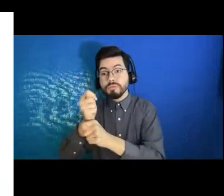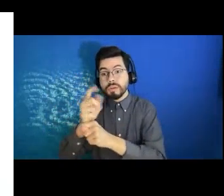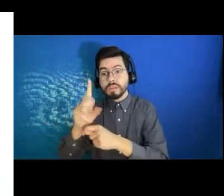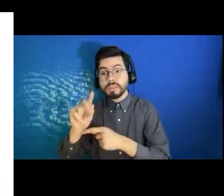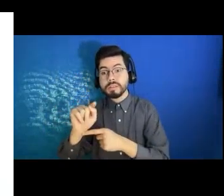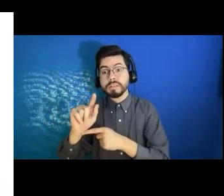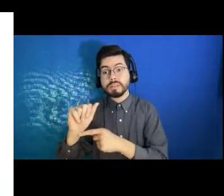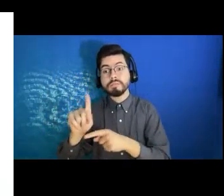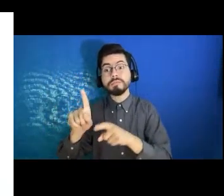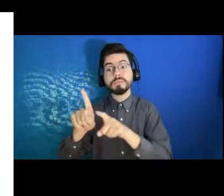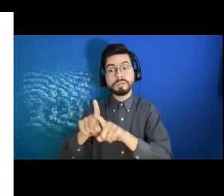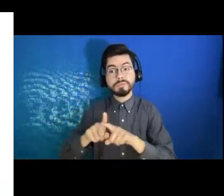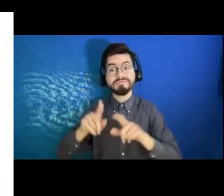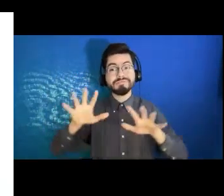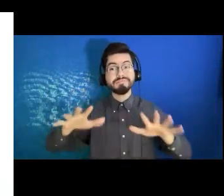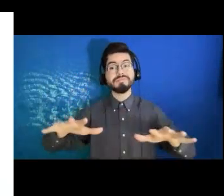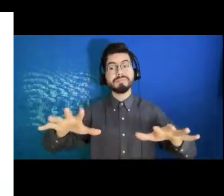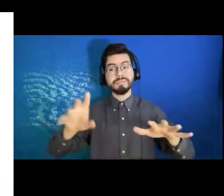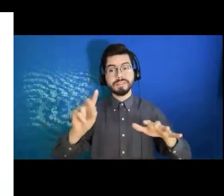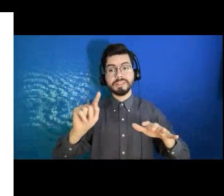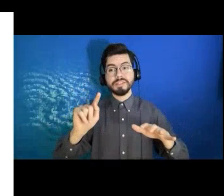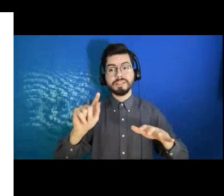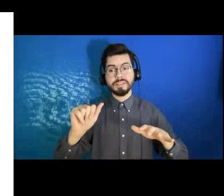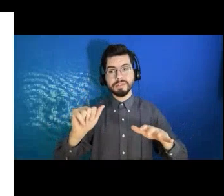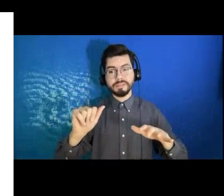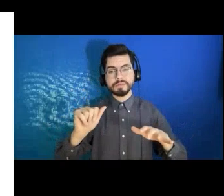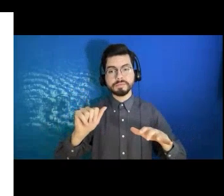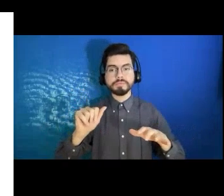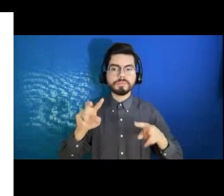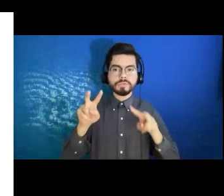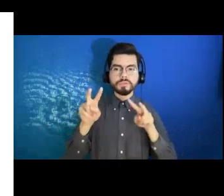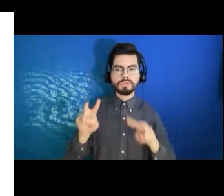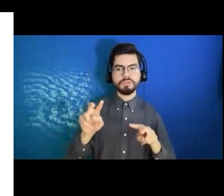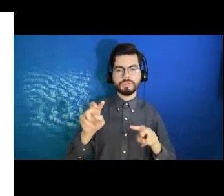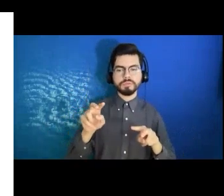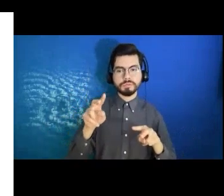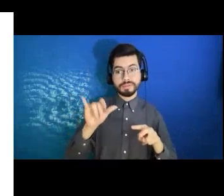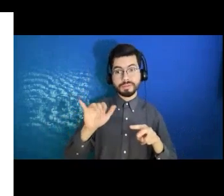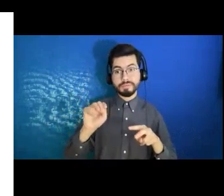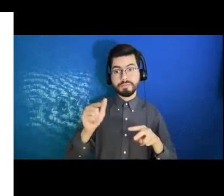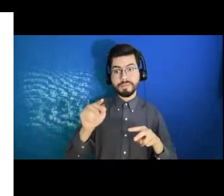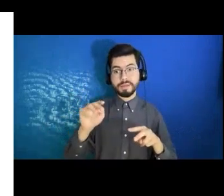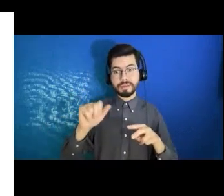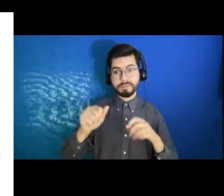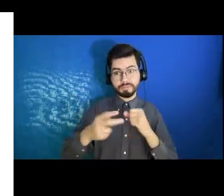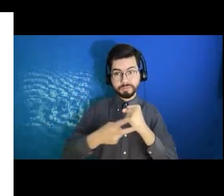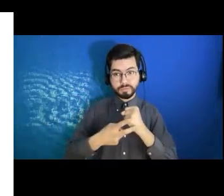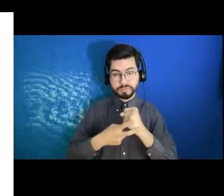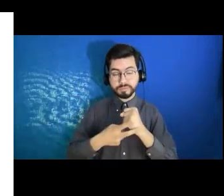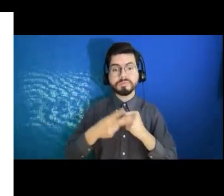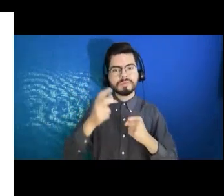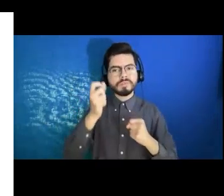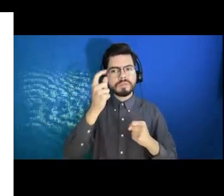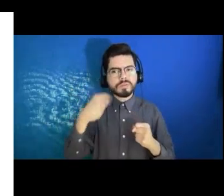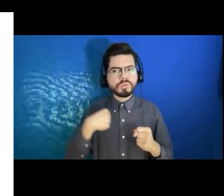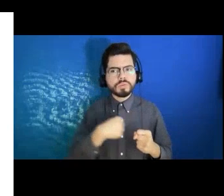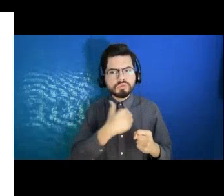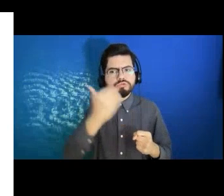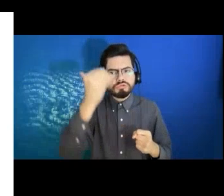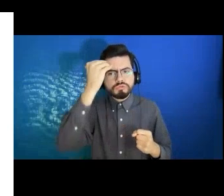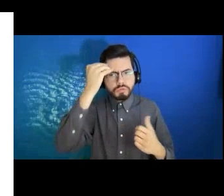data going through the network. And we looked at the magma reservoir. And what we found, we already knew there was a magma reservoir there, but